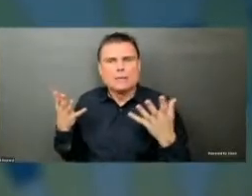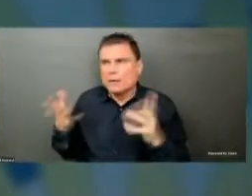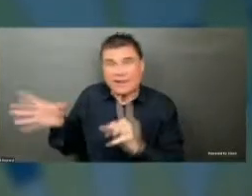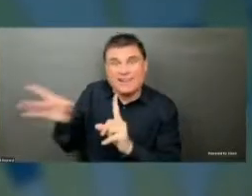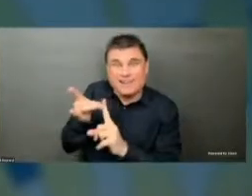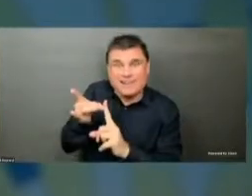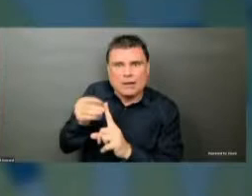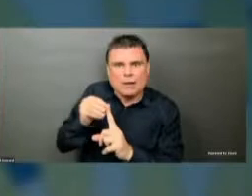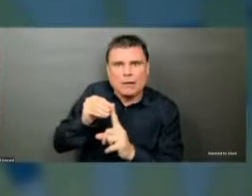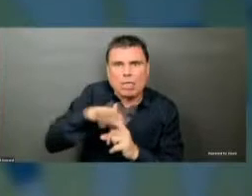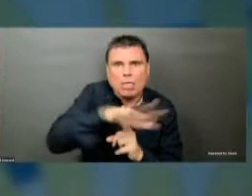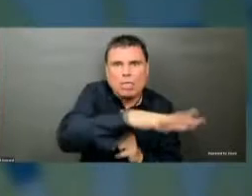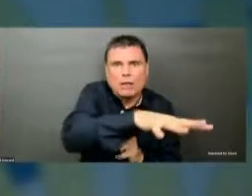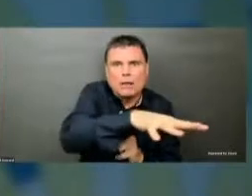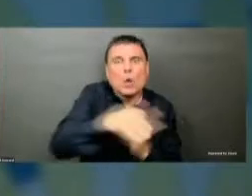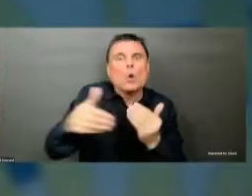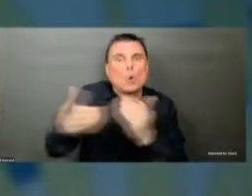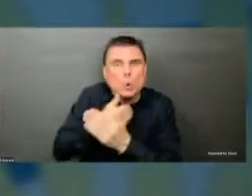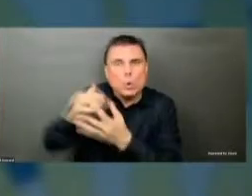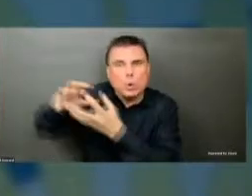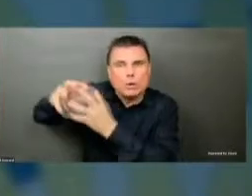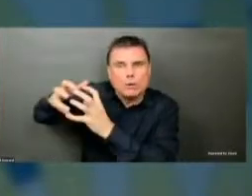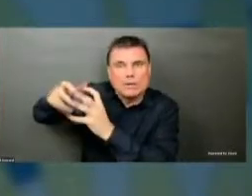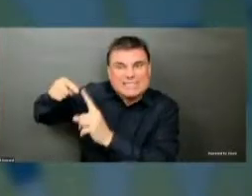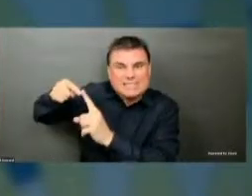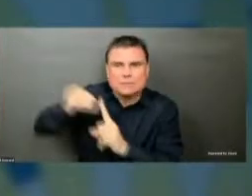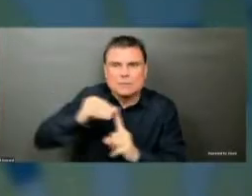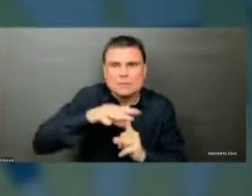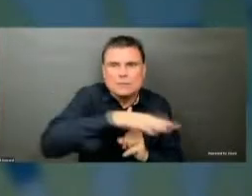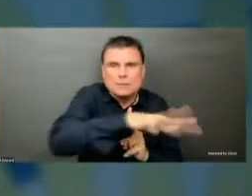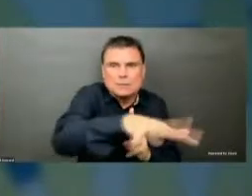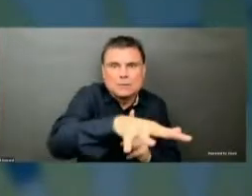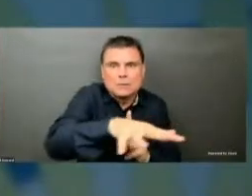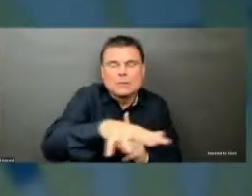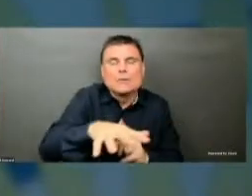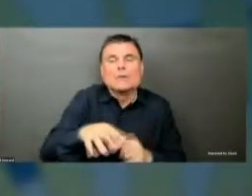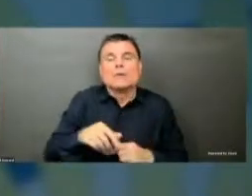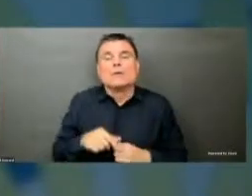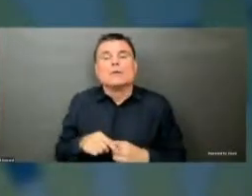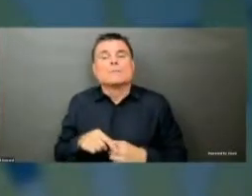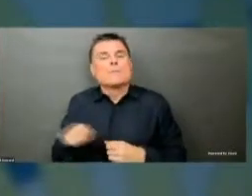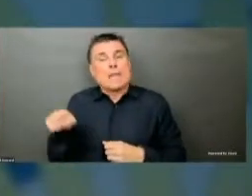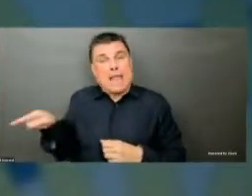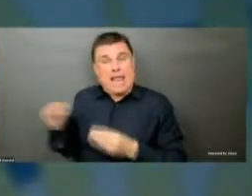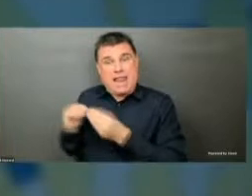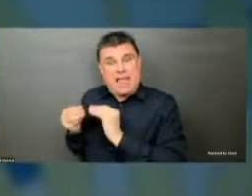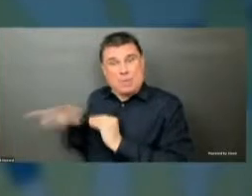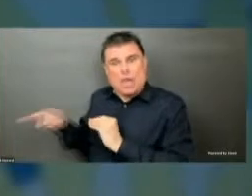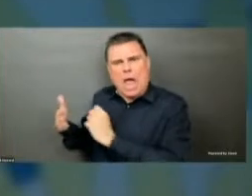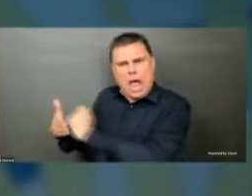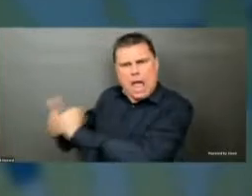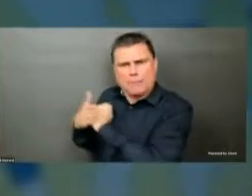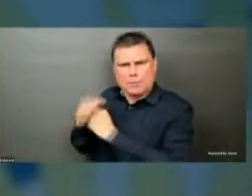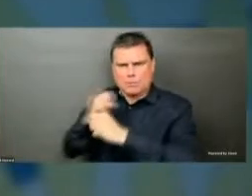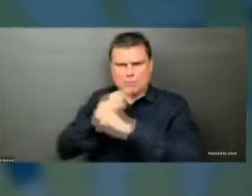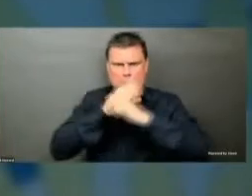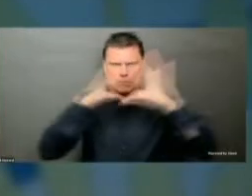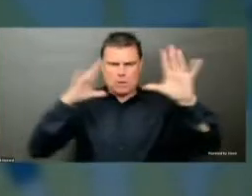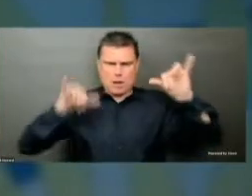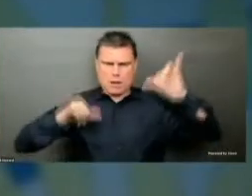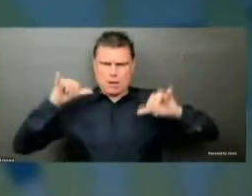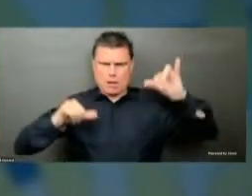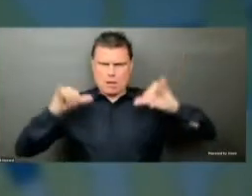this is a composite number that helps us understand where we are in terms of how many people every case is transmitting